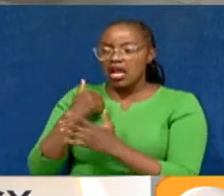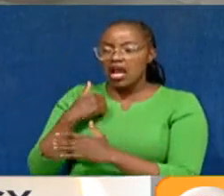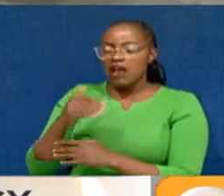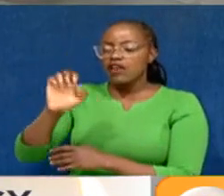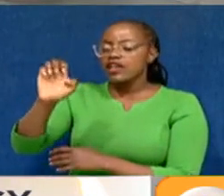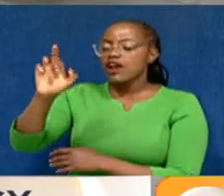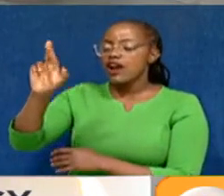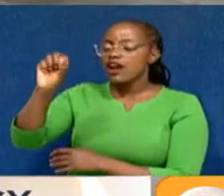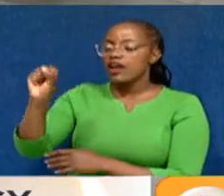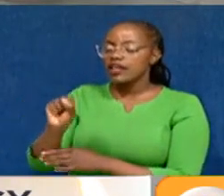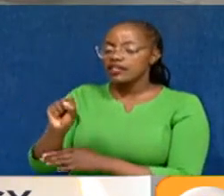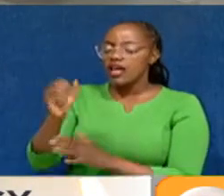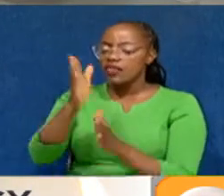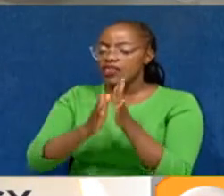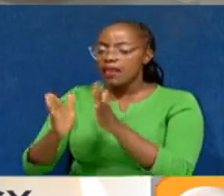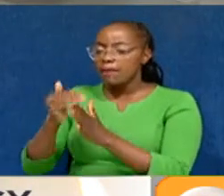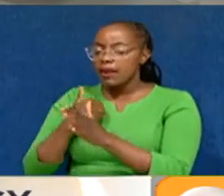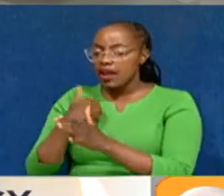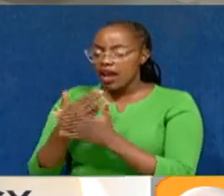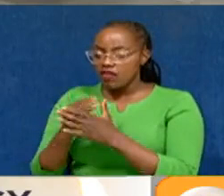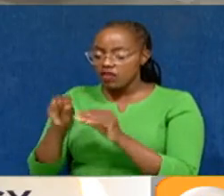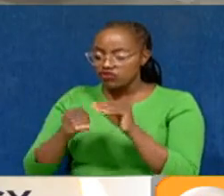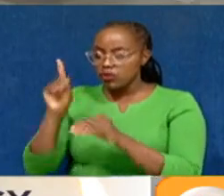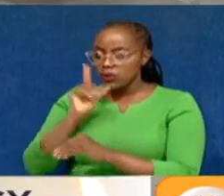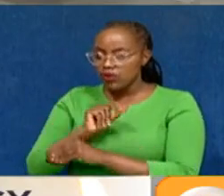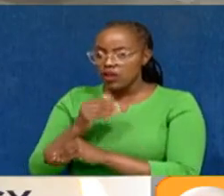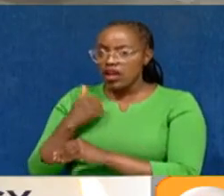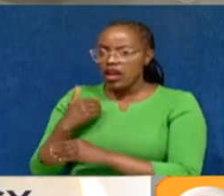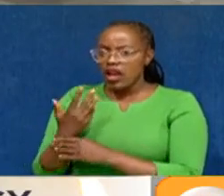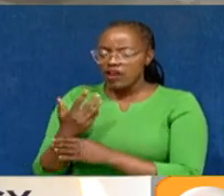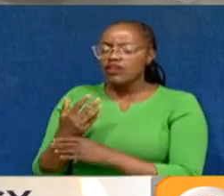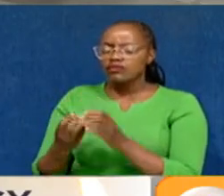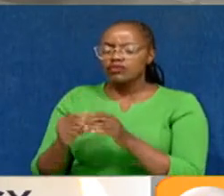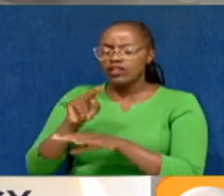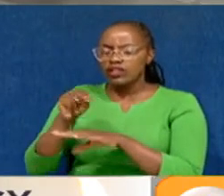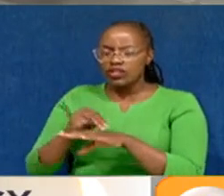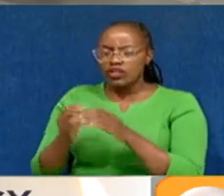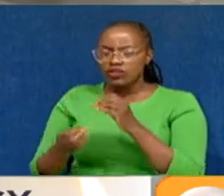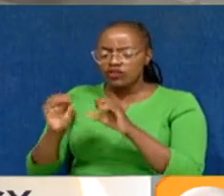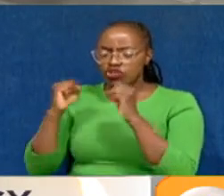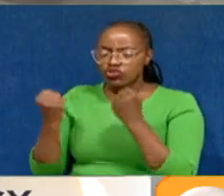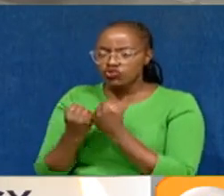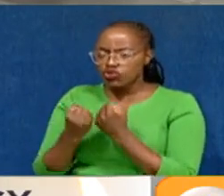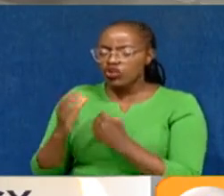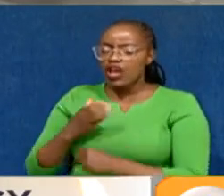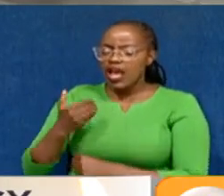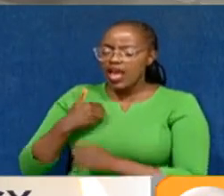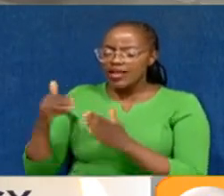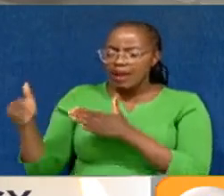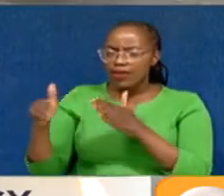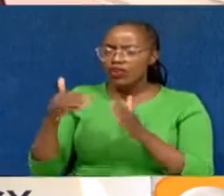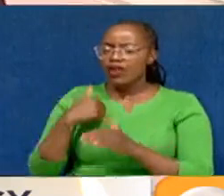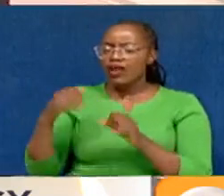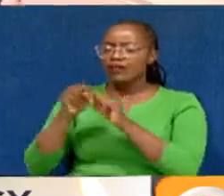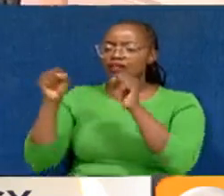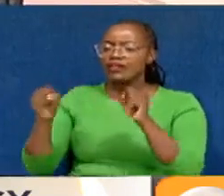ERS, a plan was mooted. He also formed the National Economic and Social Council. Again, methodology. Right. He had methodology. He was a